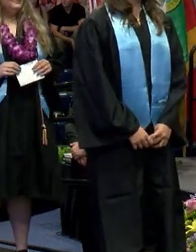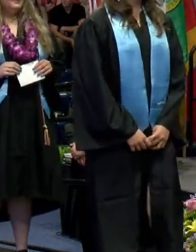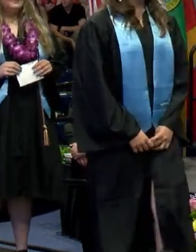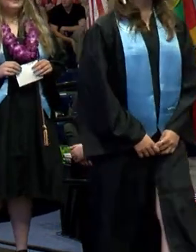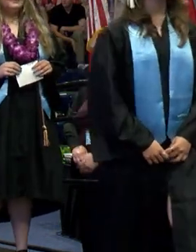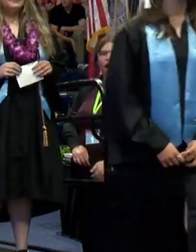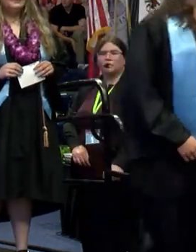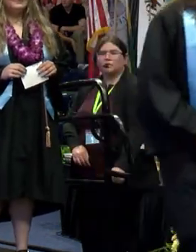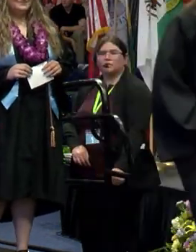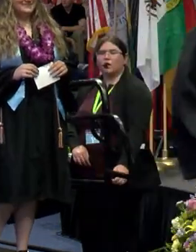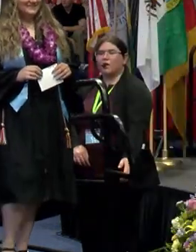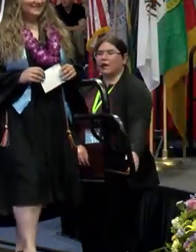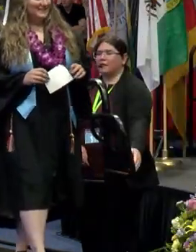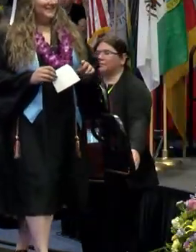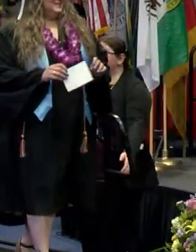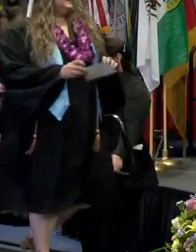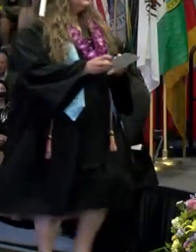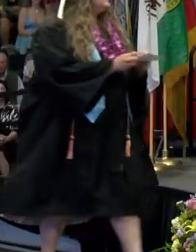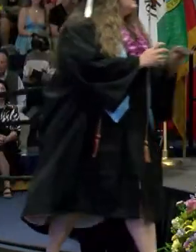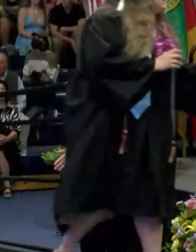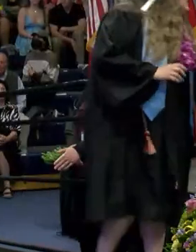Grace Liana Trimburn.